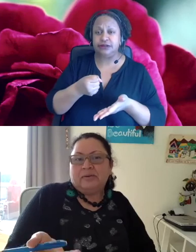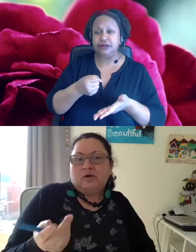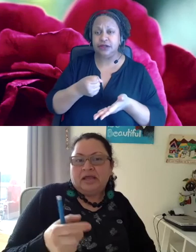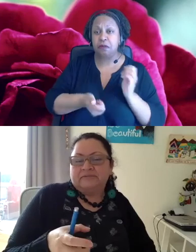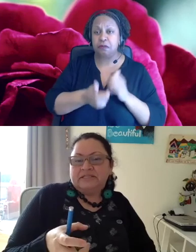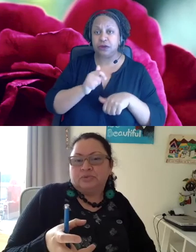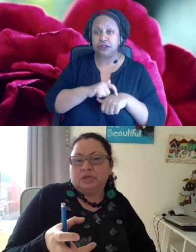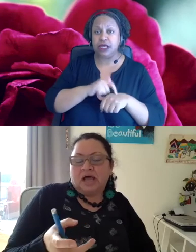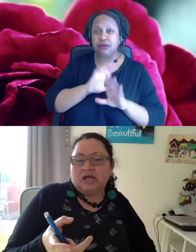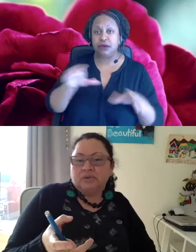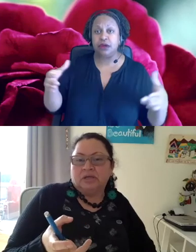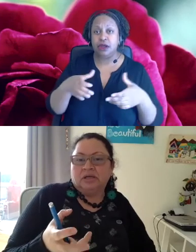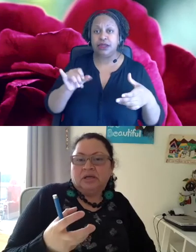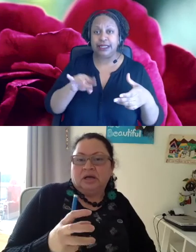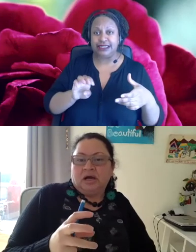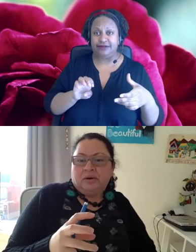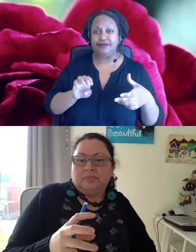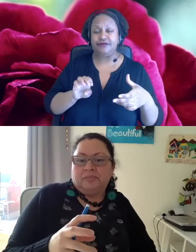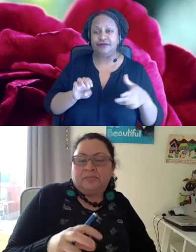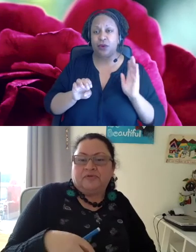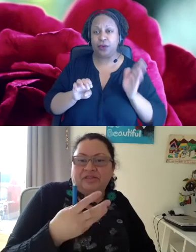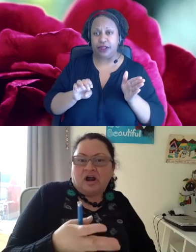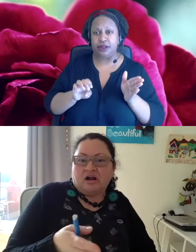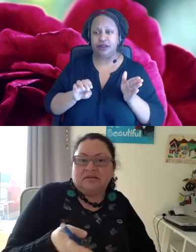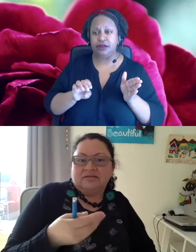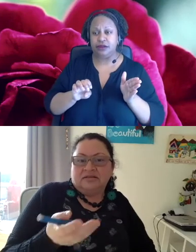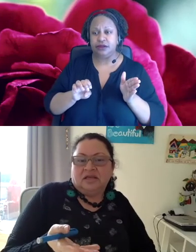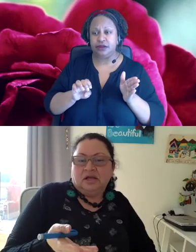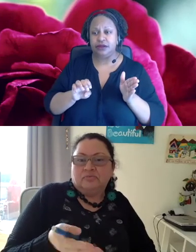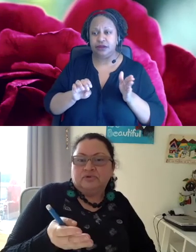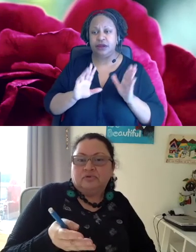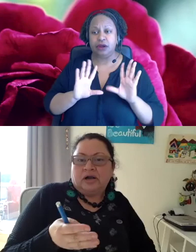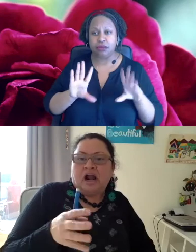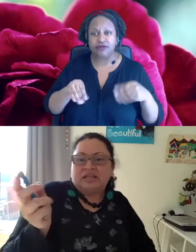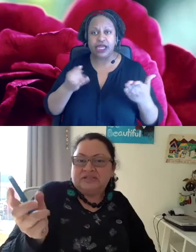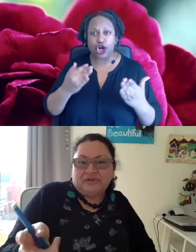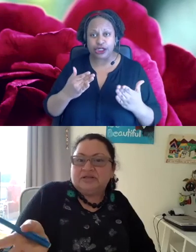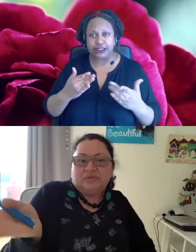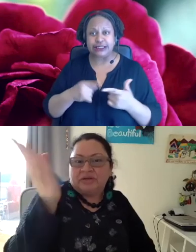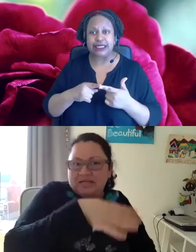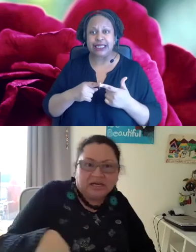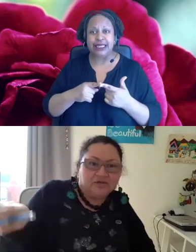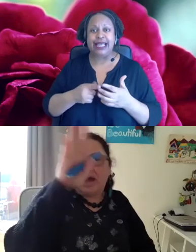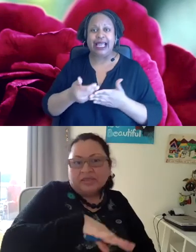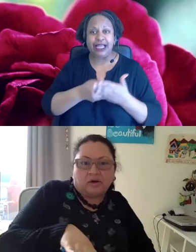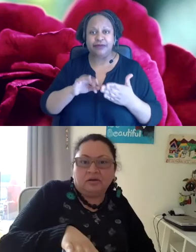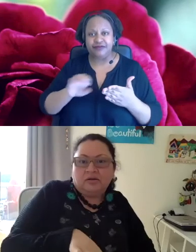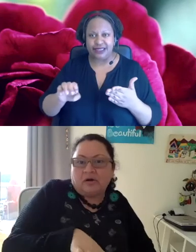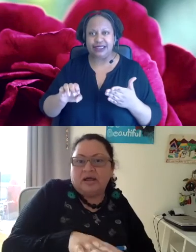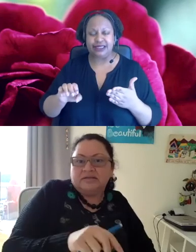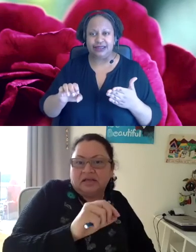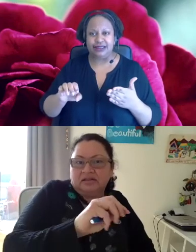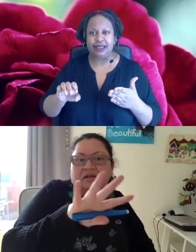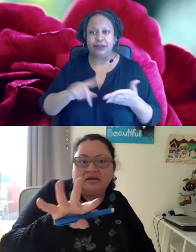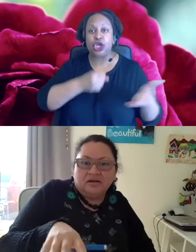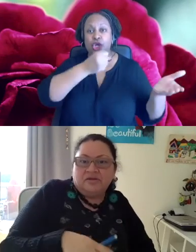the time collectives will actually provide the artist the income to an artist fee. So basically you get the whole